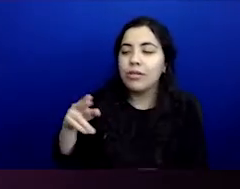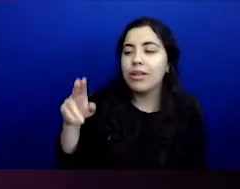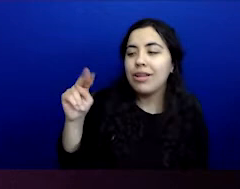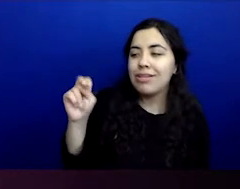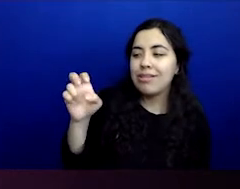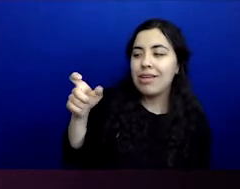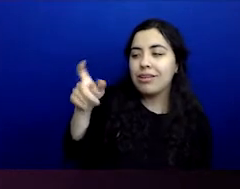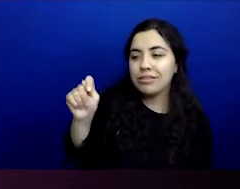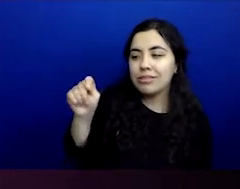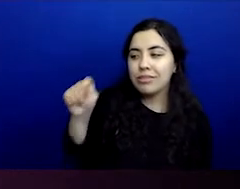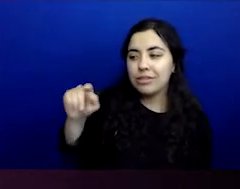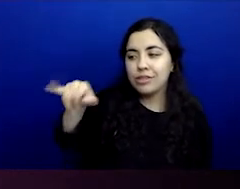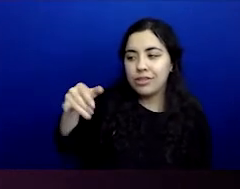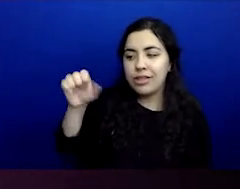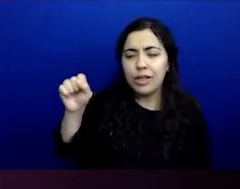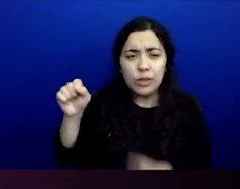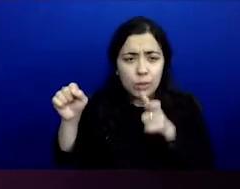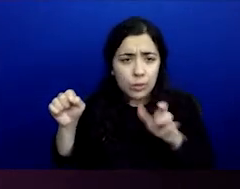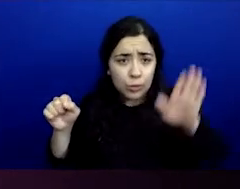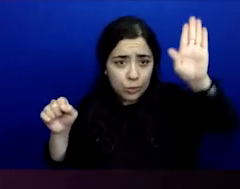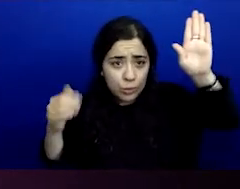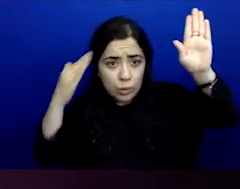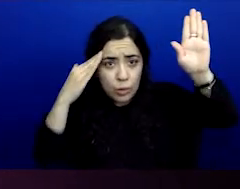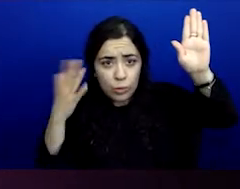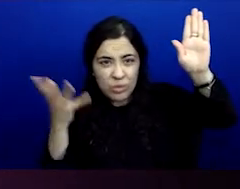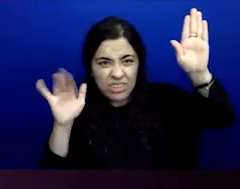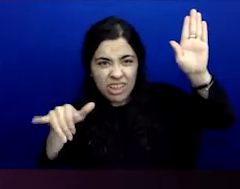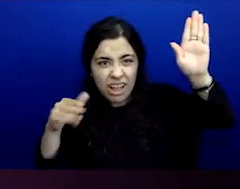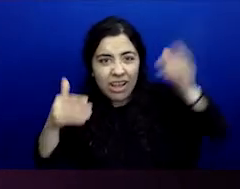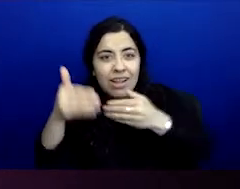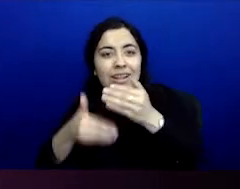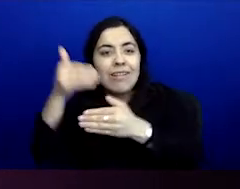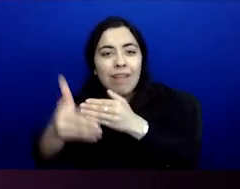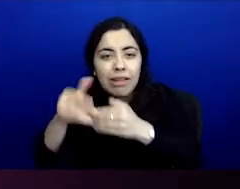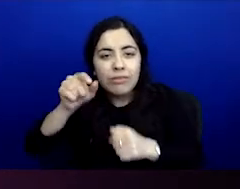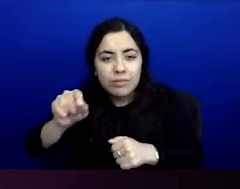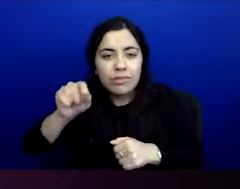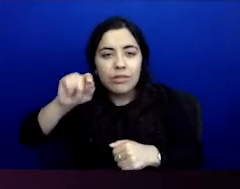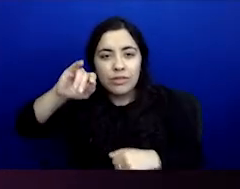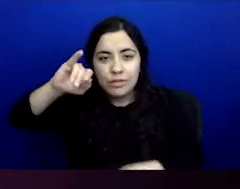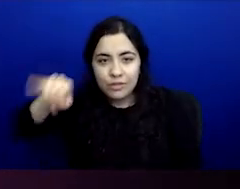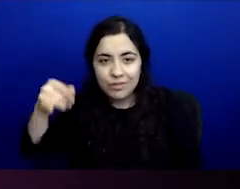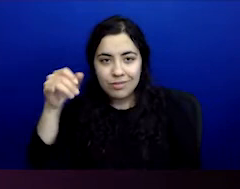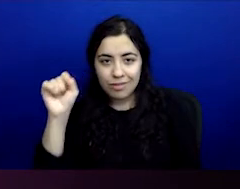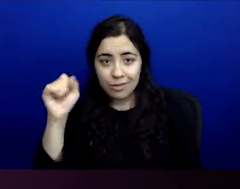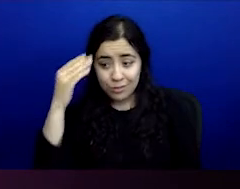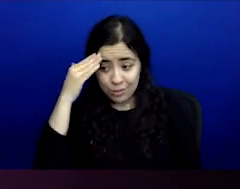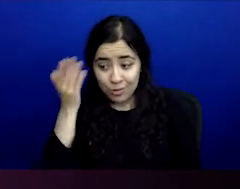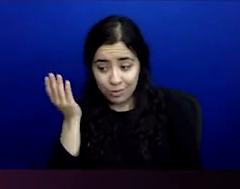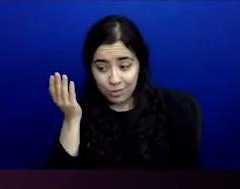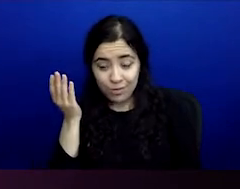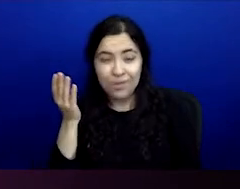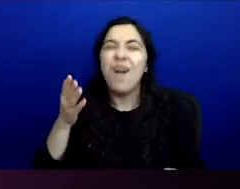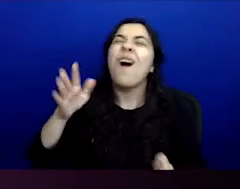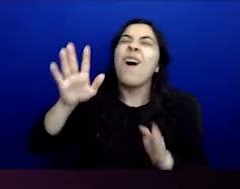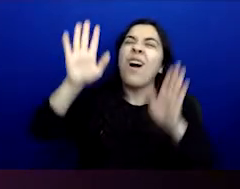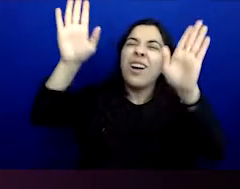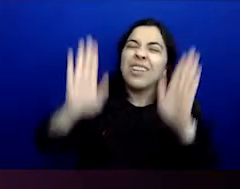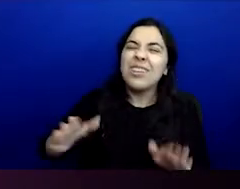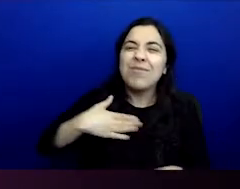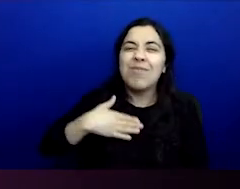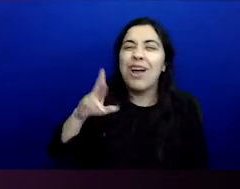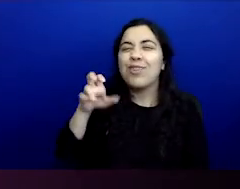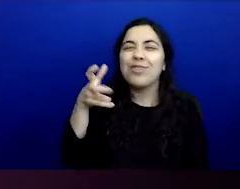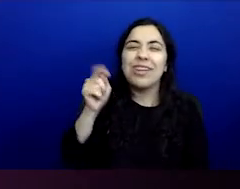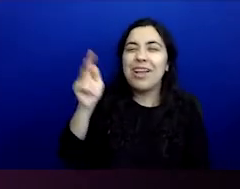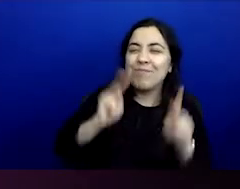has heard of Next.js? Oh, I love it. Awesome. My React people, I love it. So at